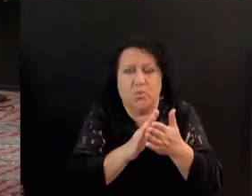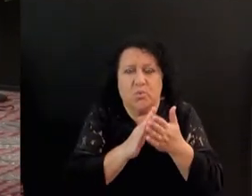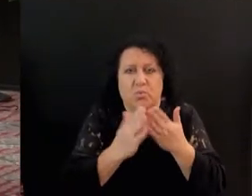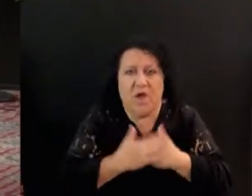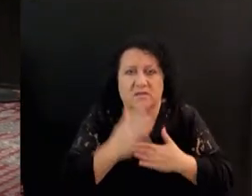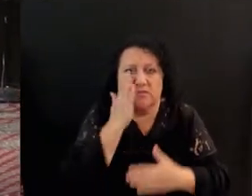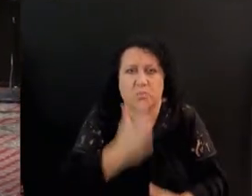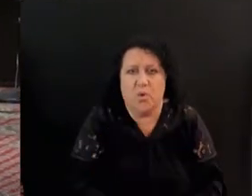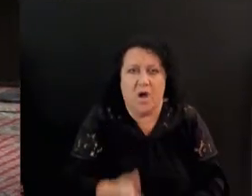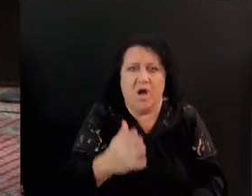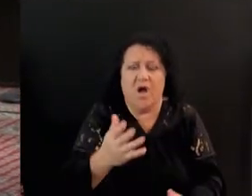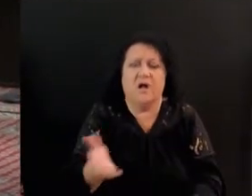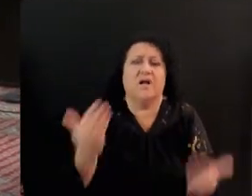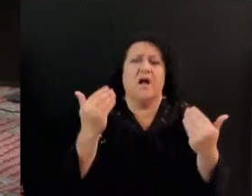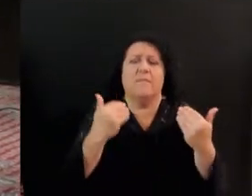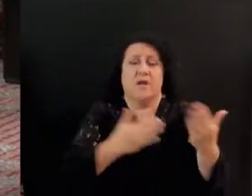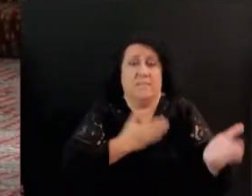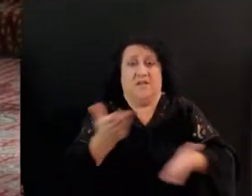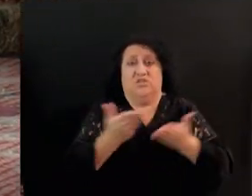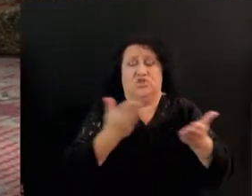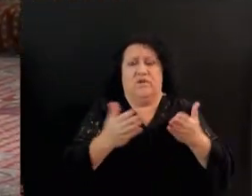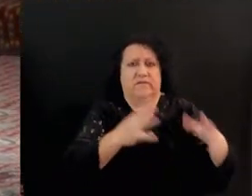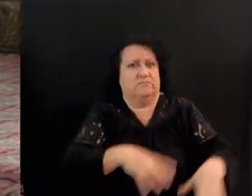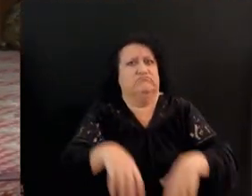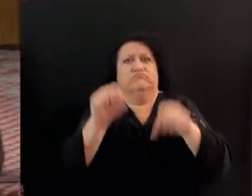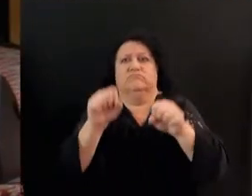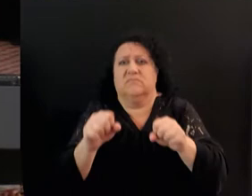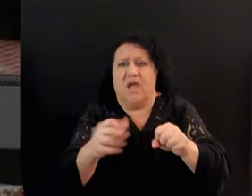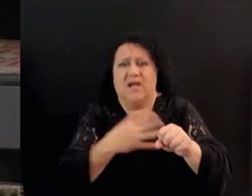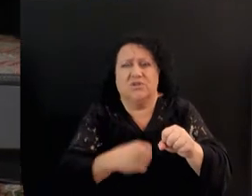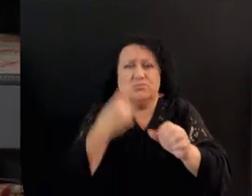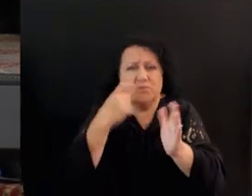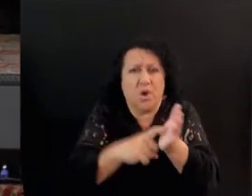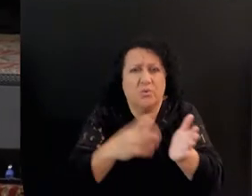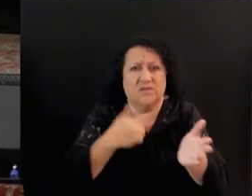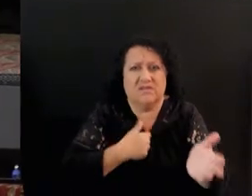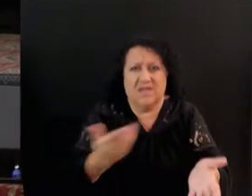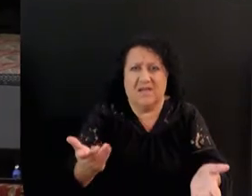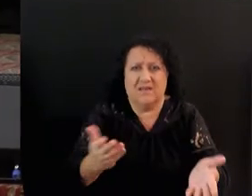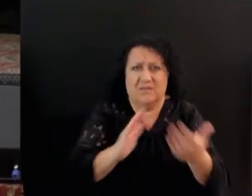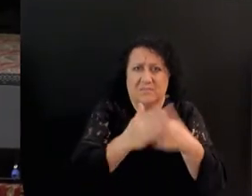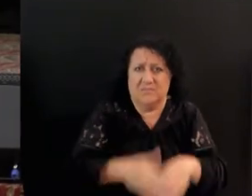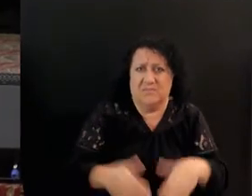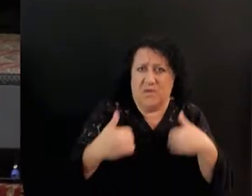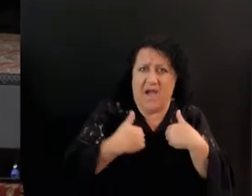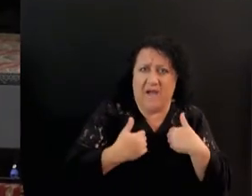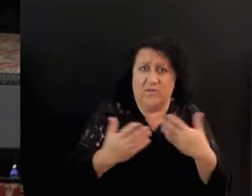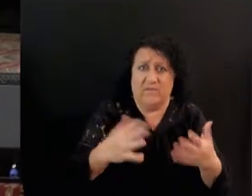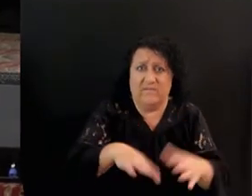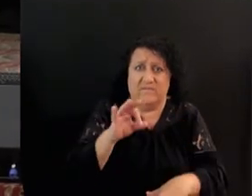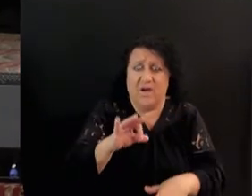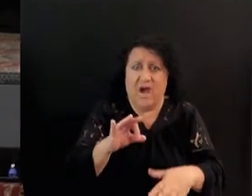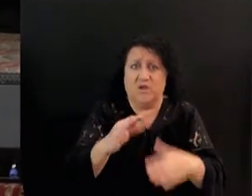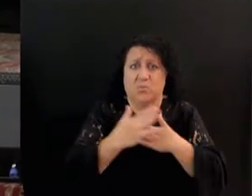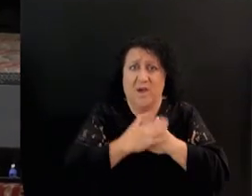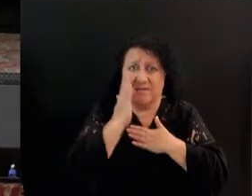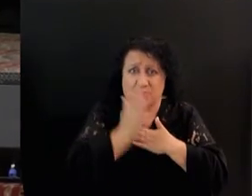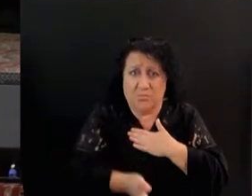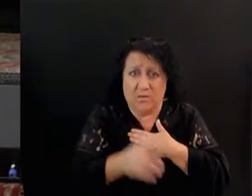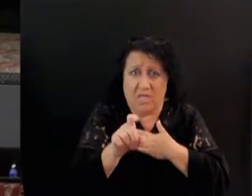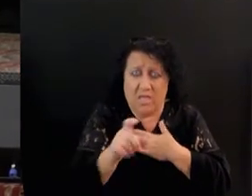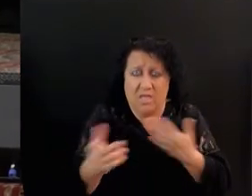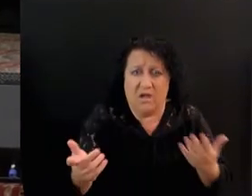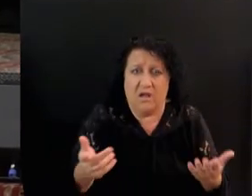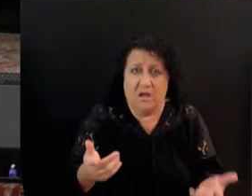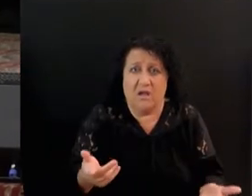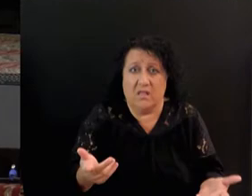I am gentle and humble in heart, and you will find rest for your souls. And as you learn from me and